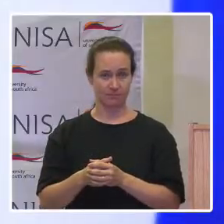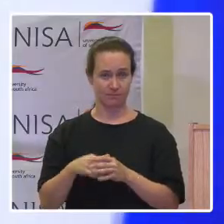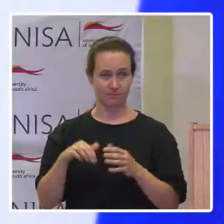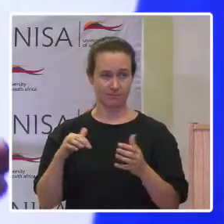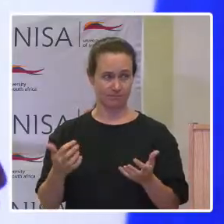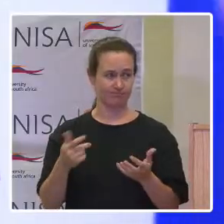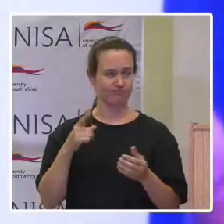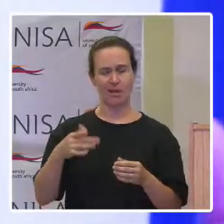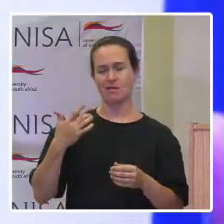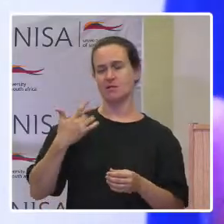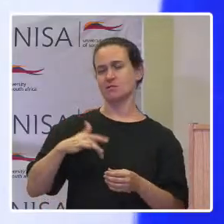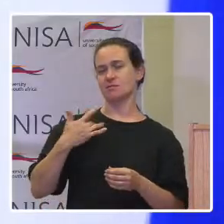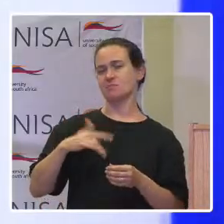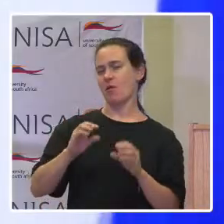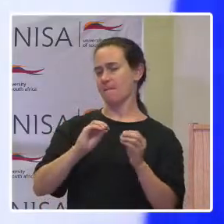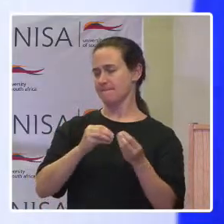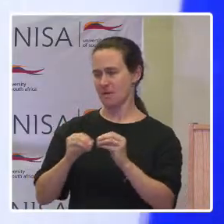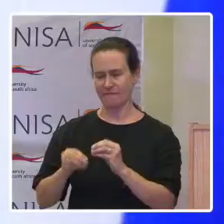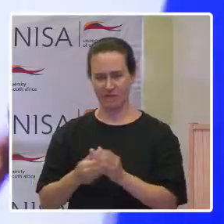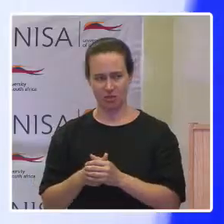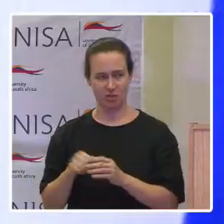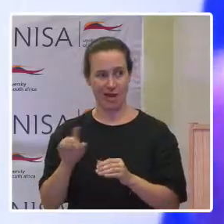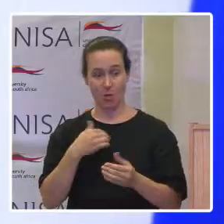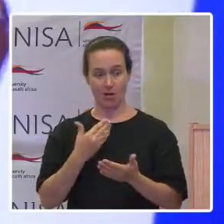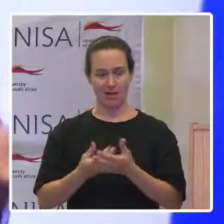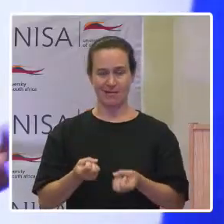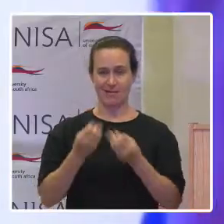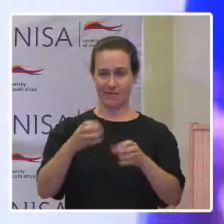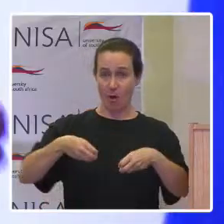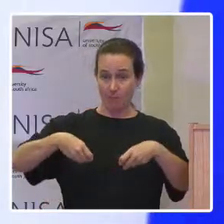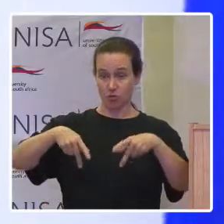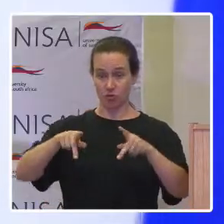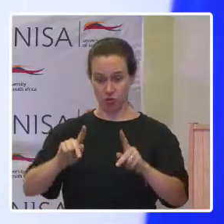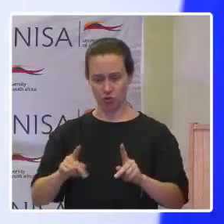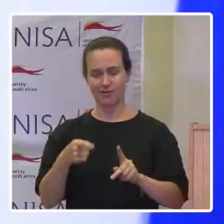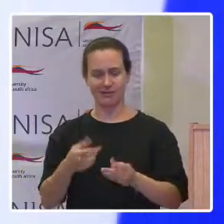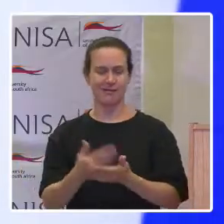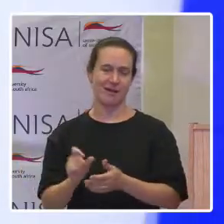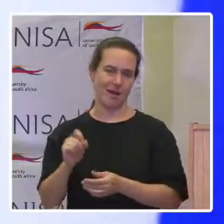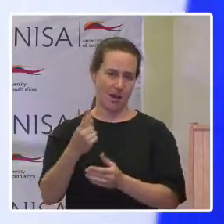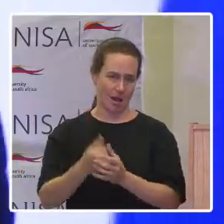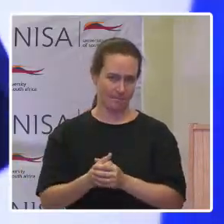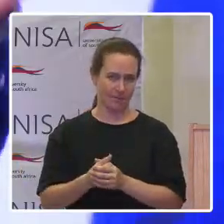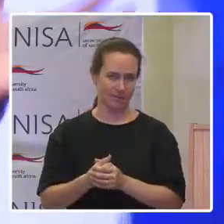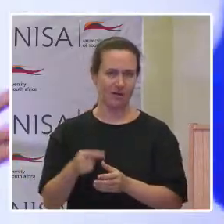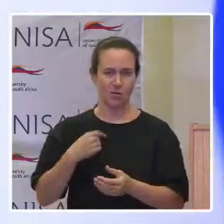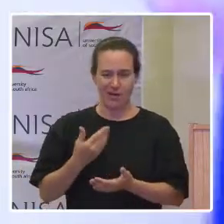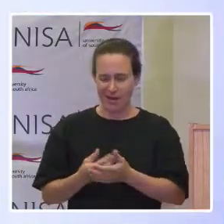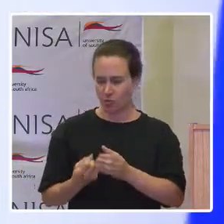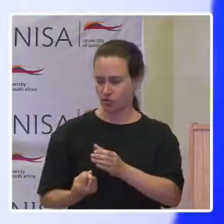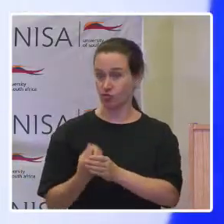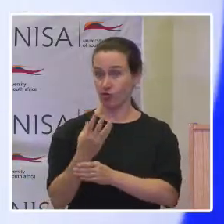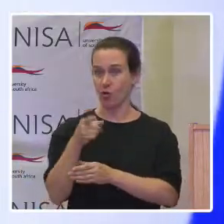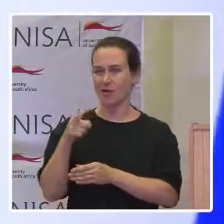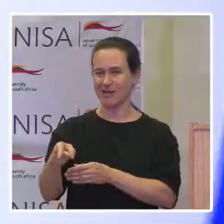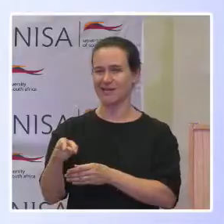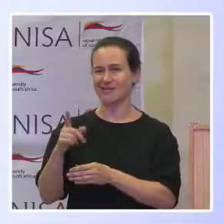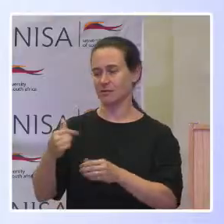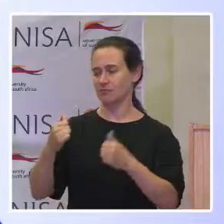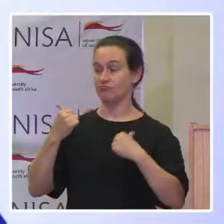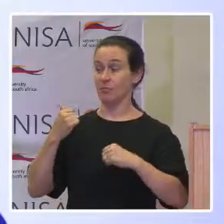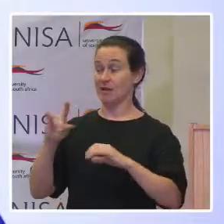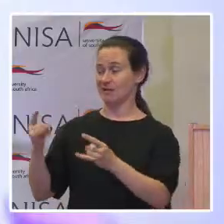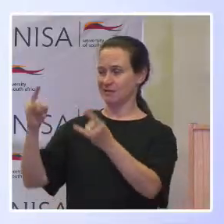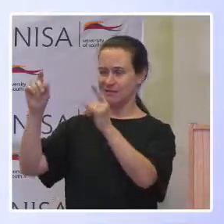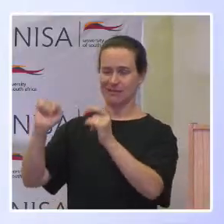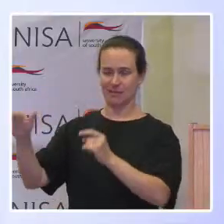smart manufacturing. How do we open up opportunities for this to happen and to thrive within an Aerotropolis zone? So I